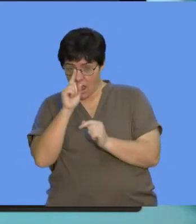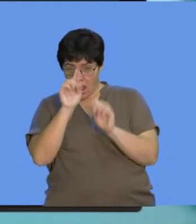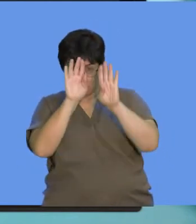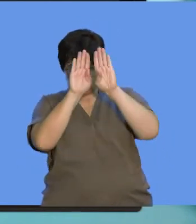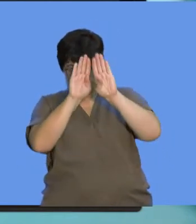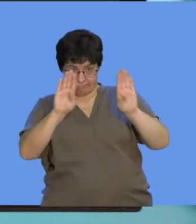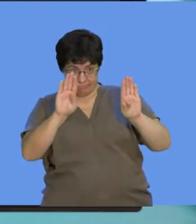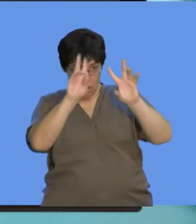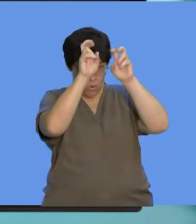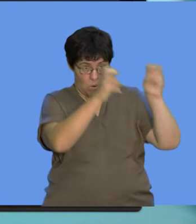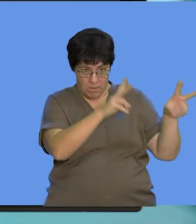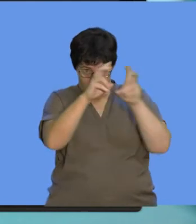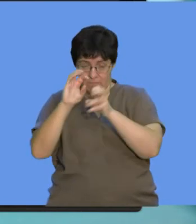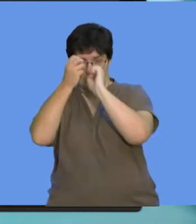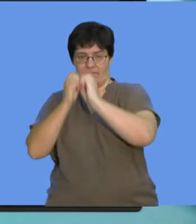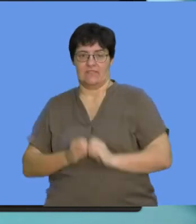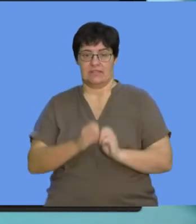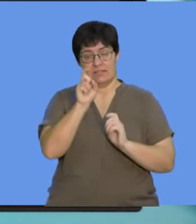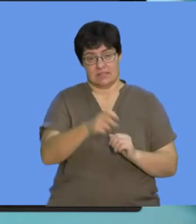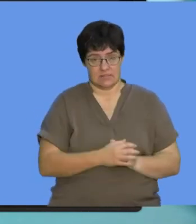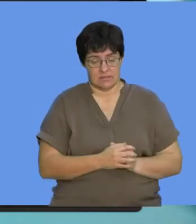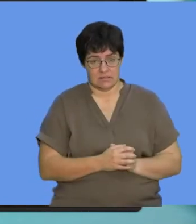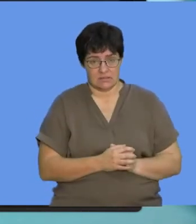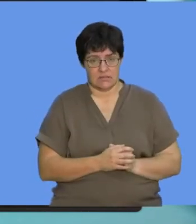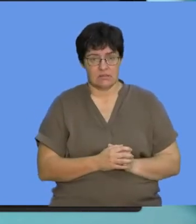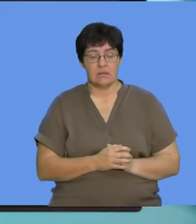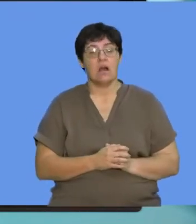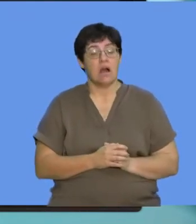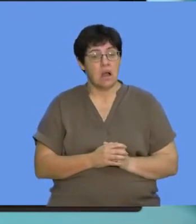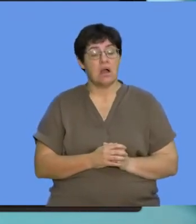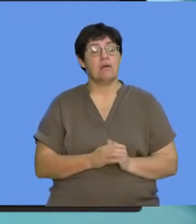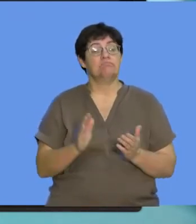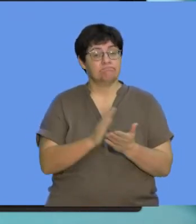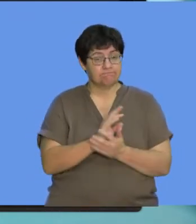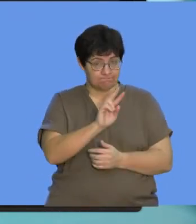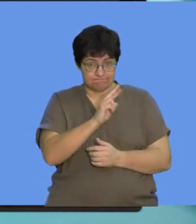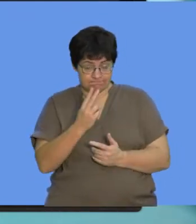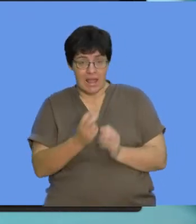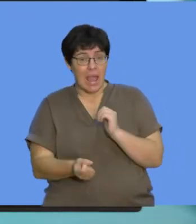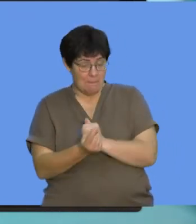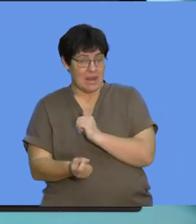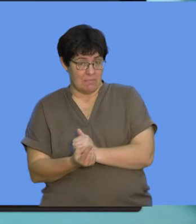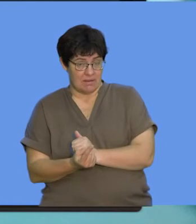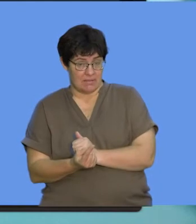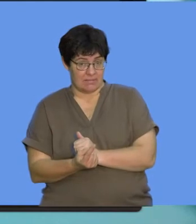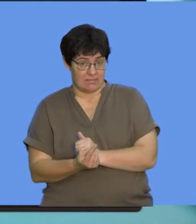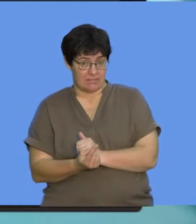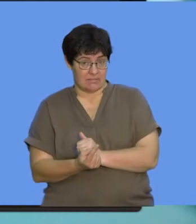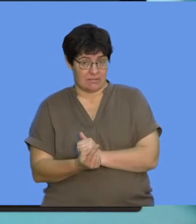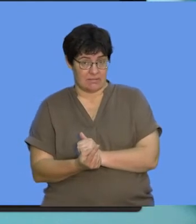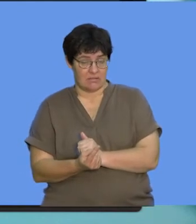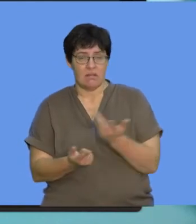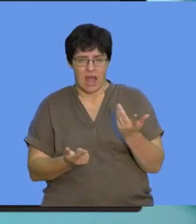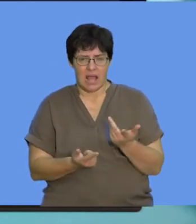being copied is corrected. We do know that these mutations do happen, and they often occur in more